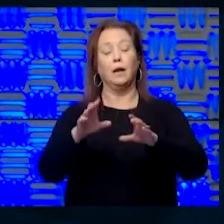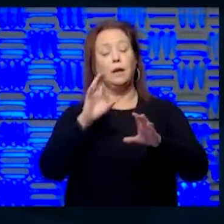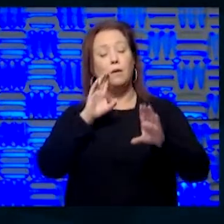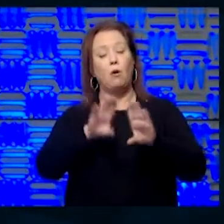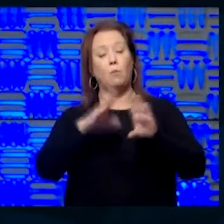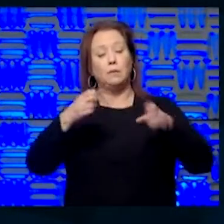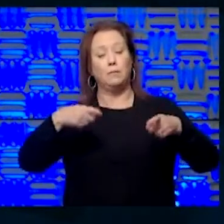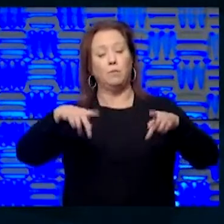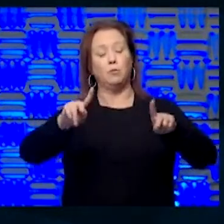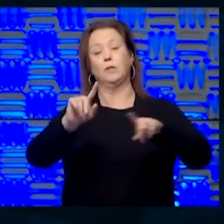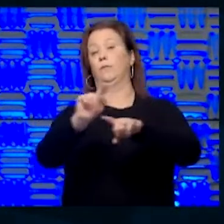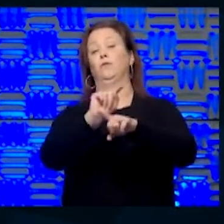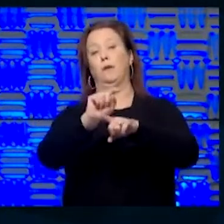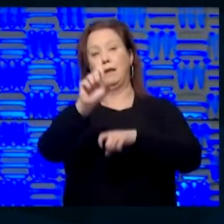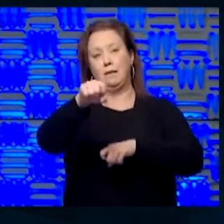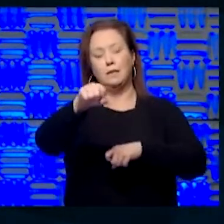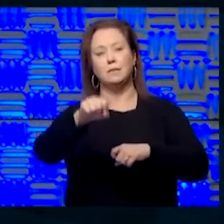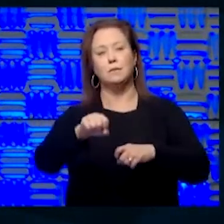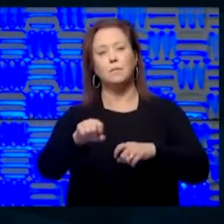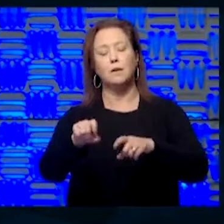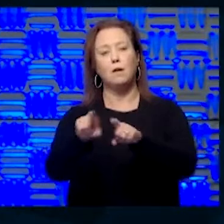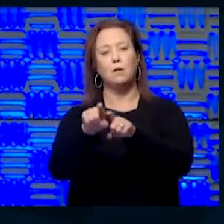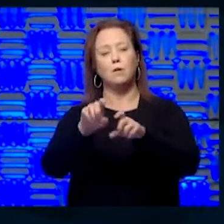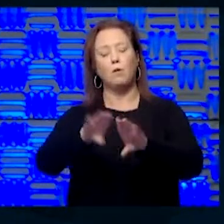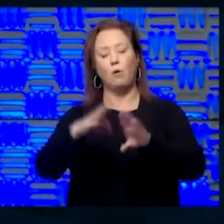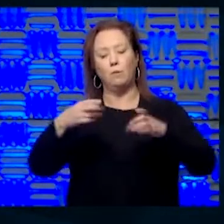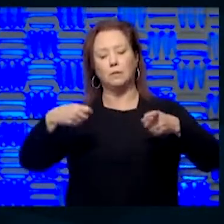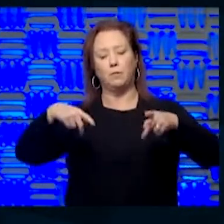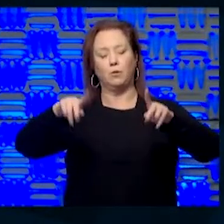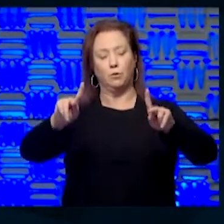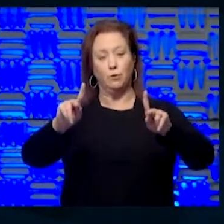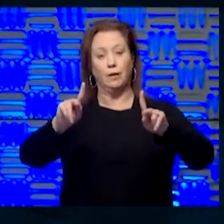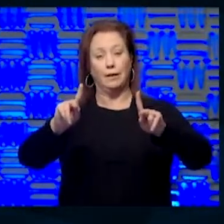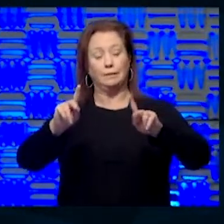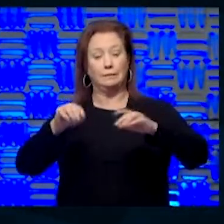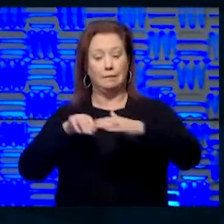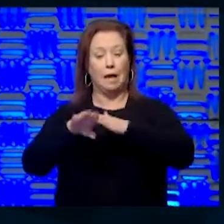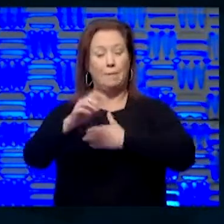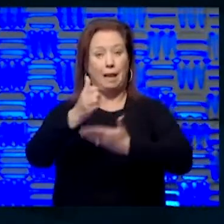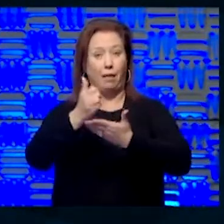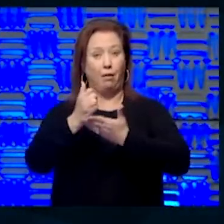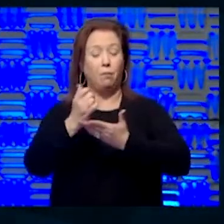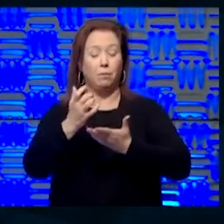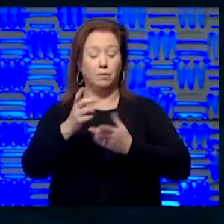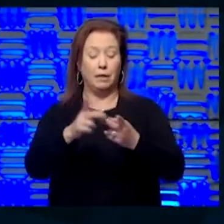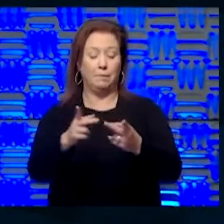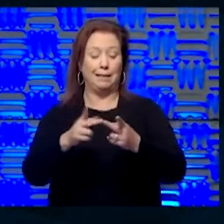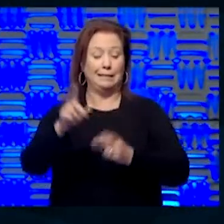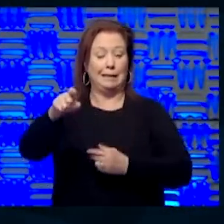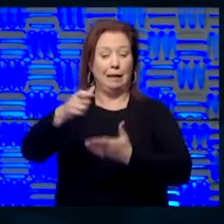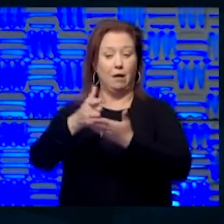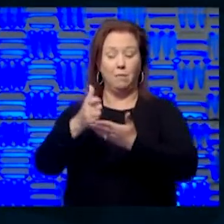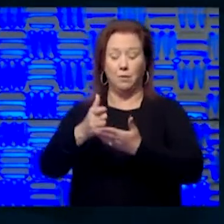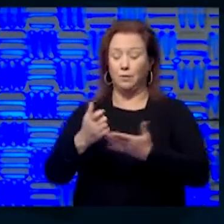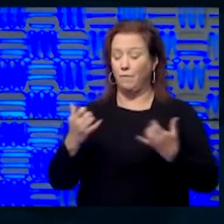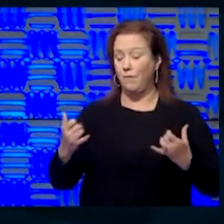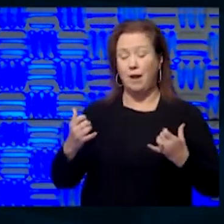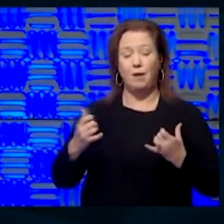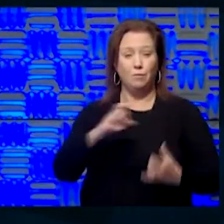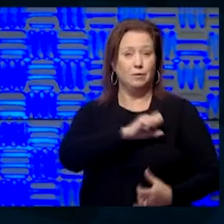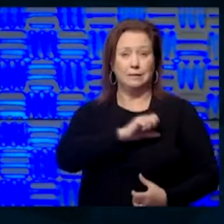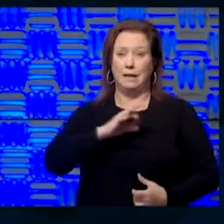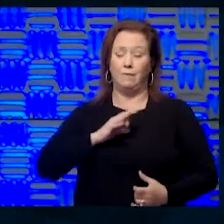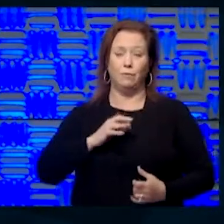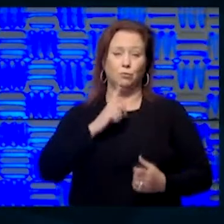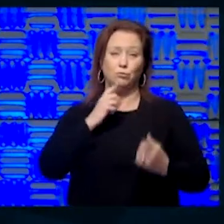the cross-training, opens up opportunities for people to help where help is needed. So I think at this point, staffing is good. I